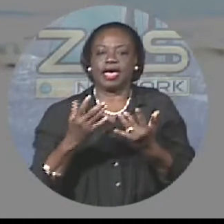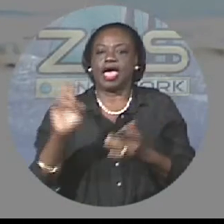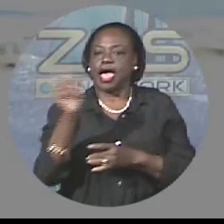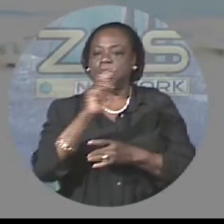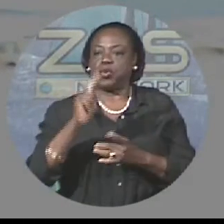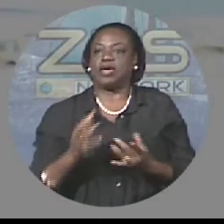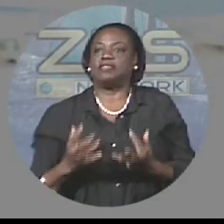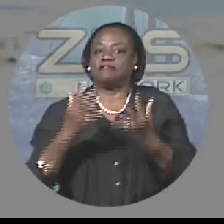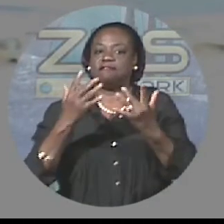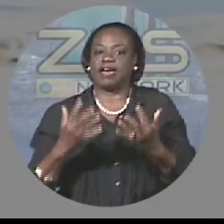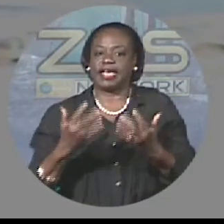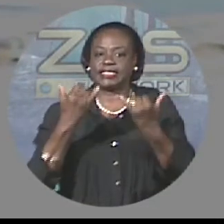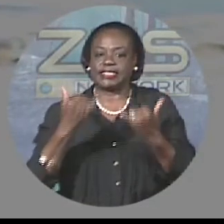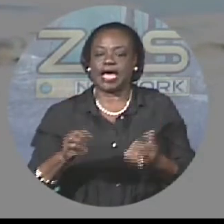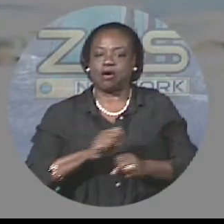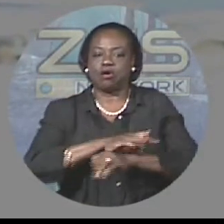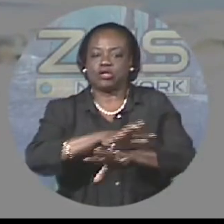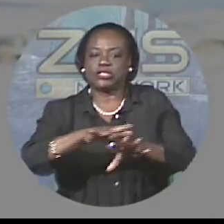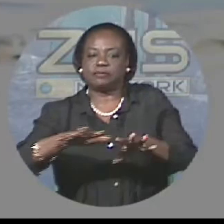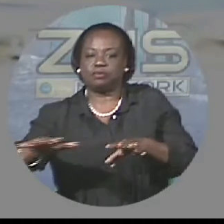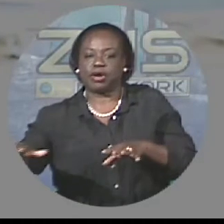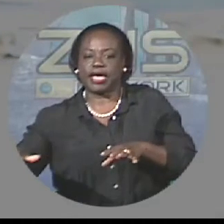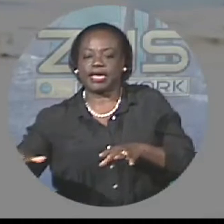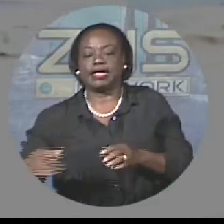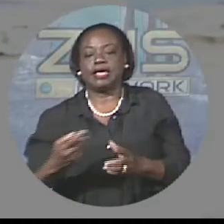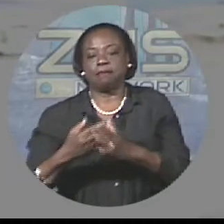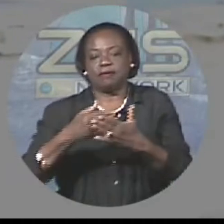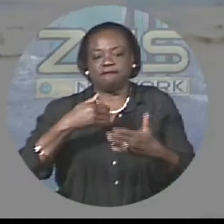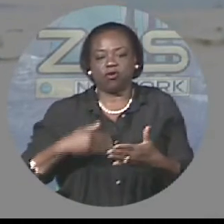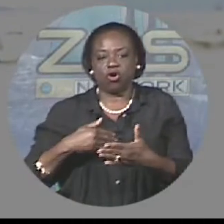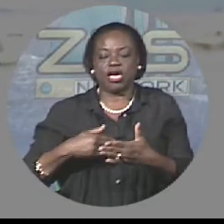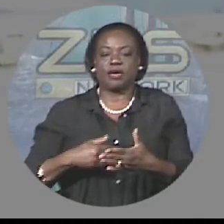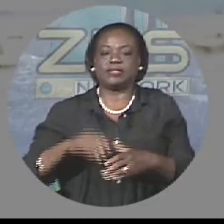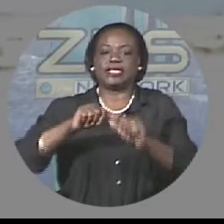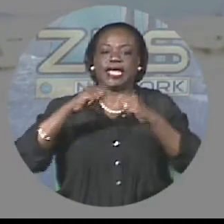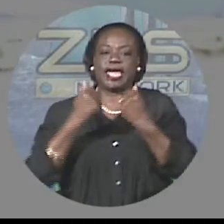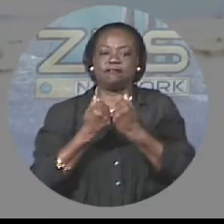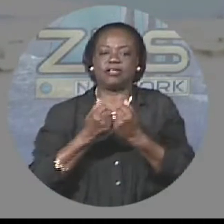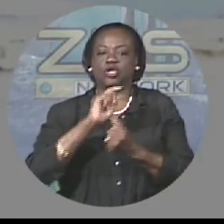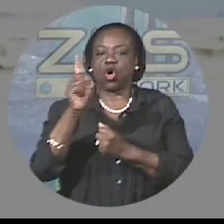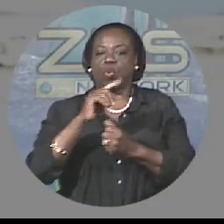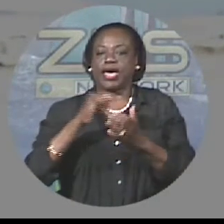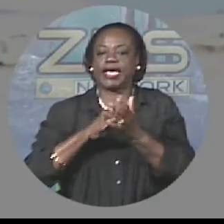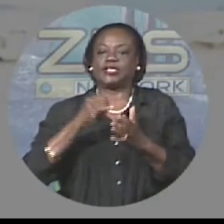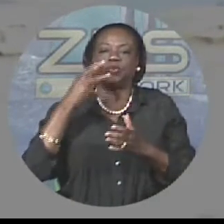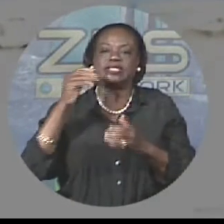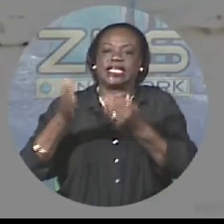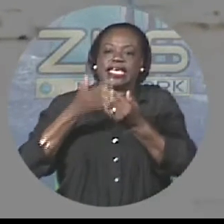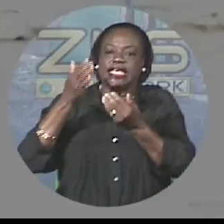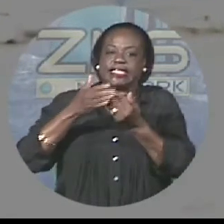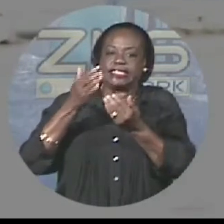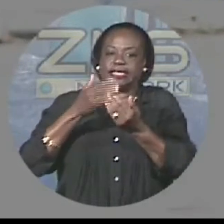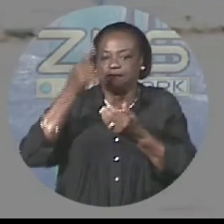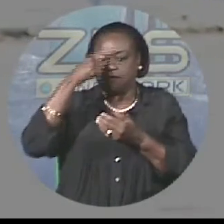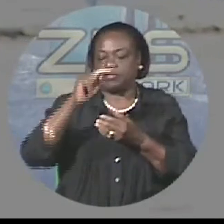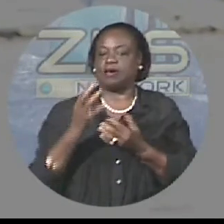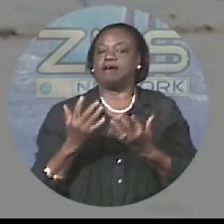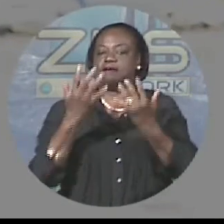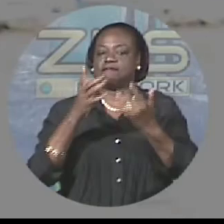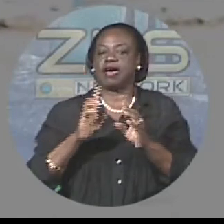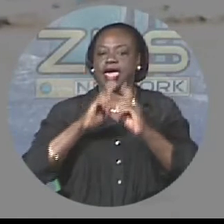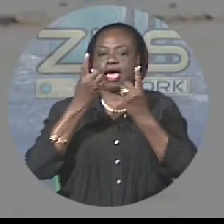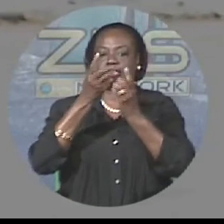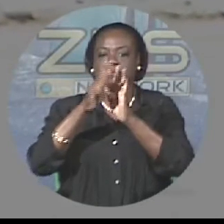spread. Beforehand, it has been in areas where it has been relatively easy for either the fire department